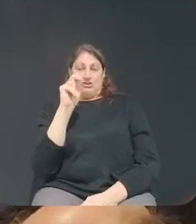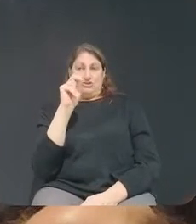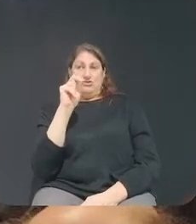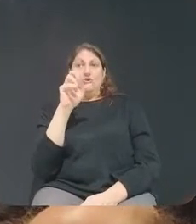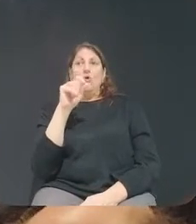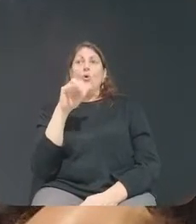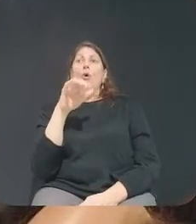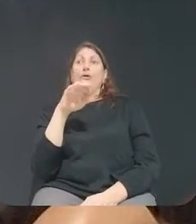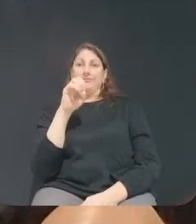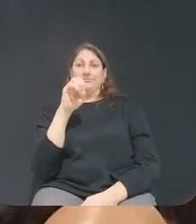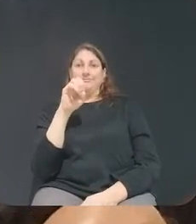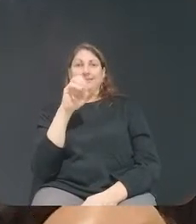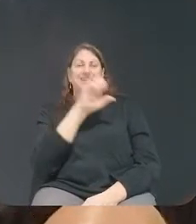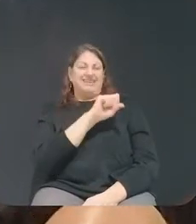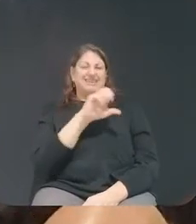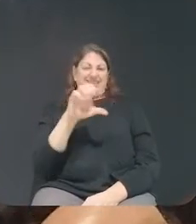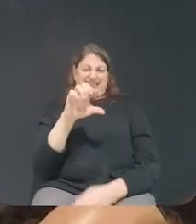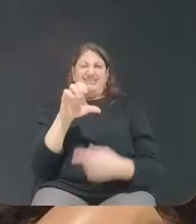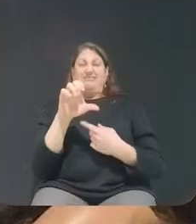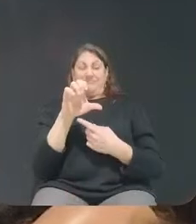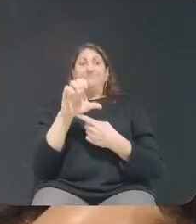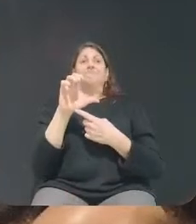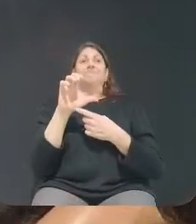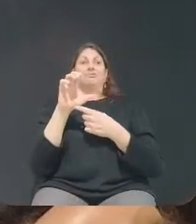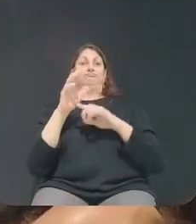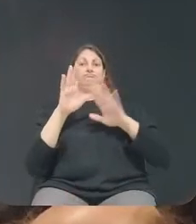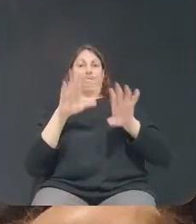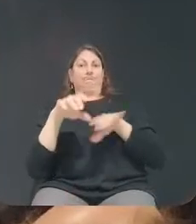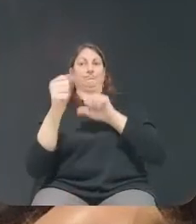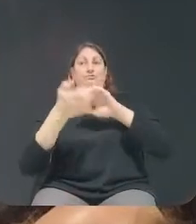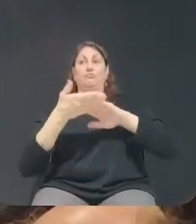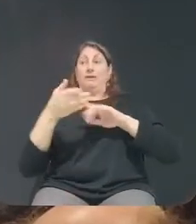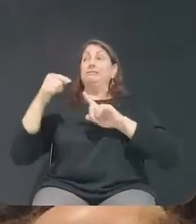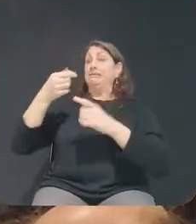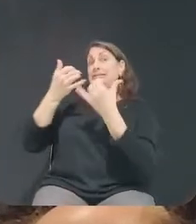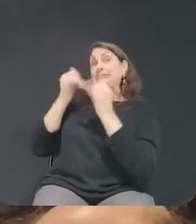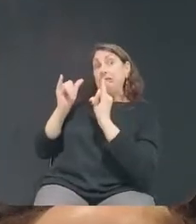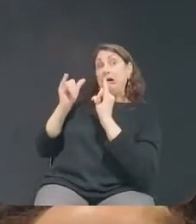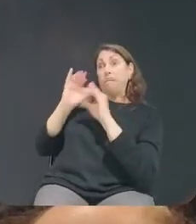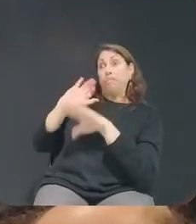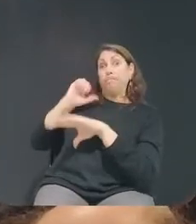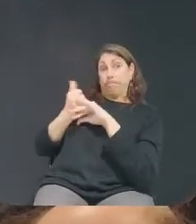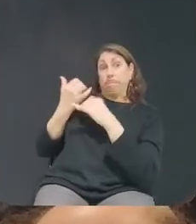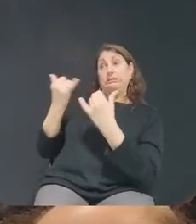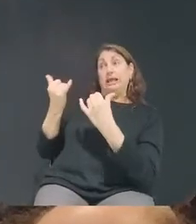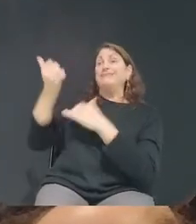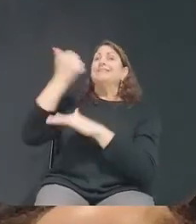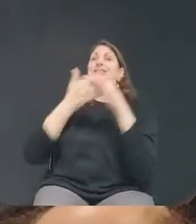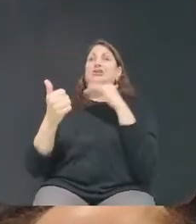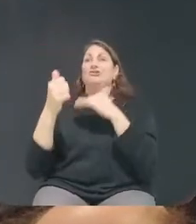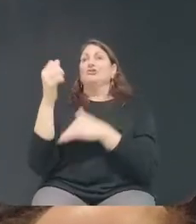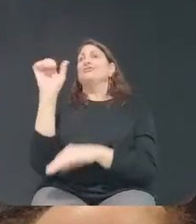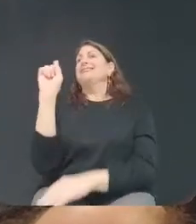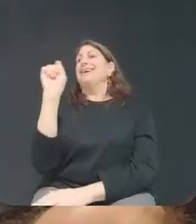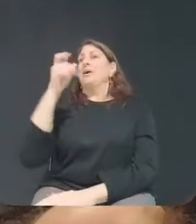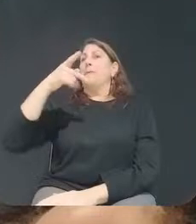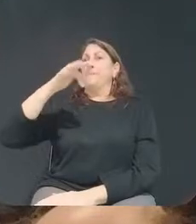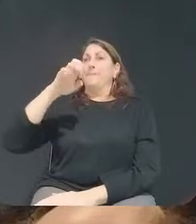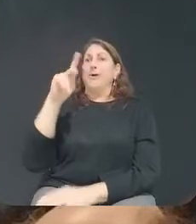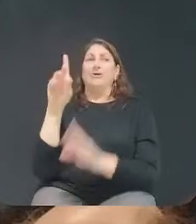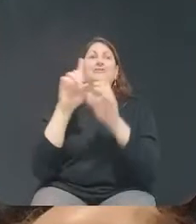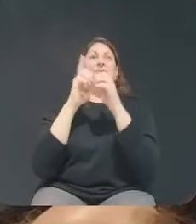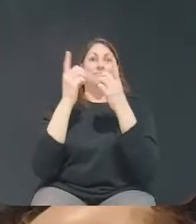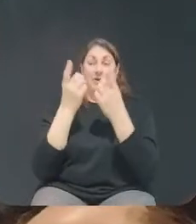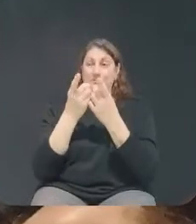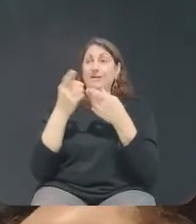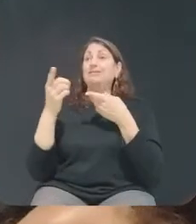SCC still exists today as a Parks Department program and continues to provide training, work experience, and income to people